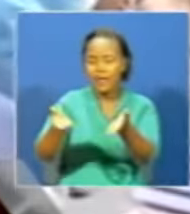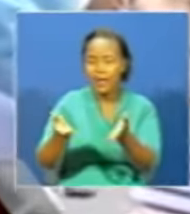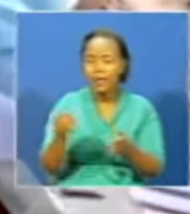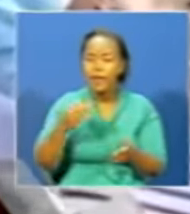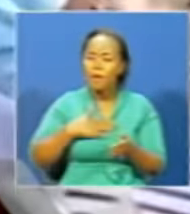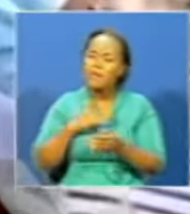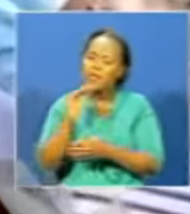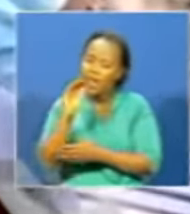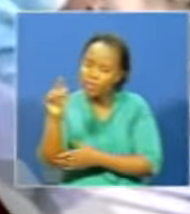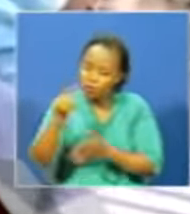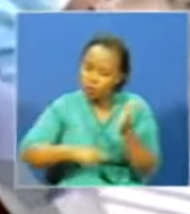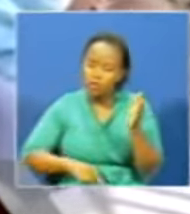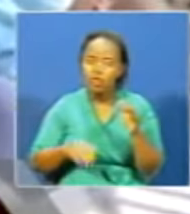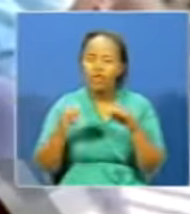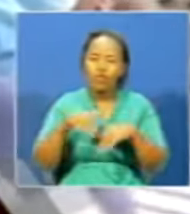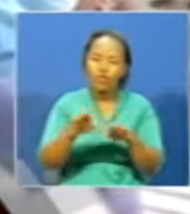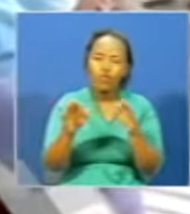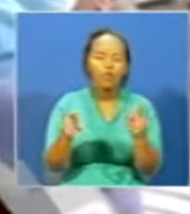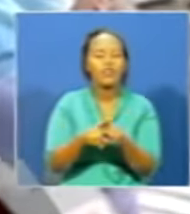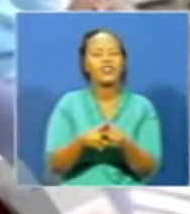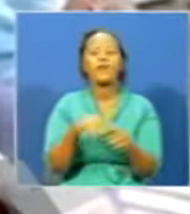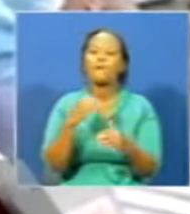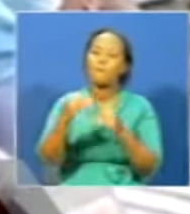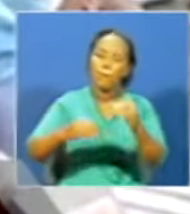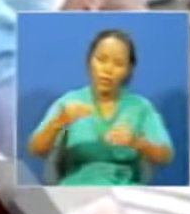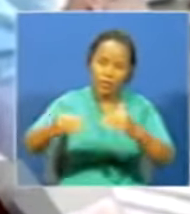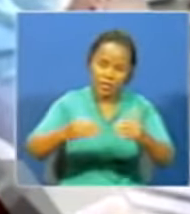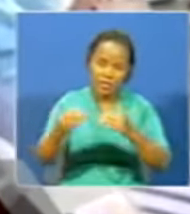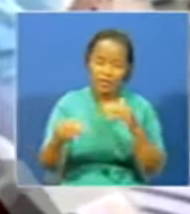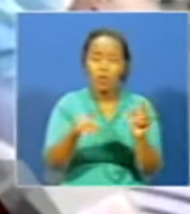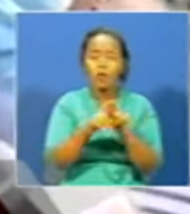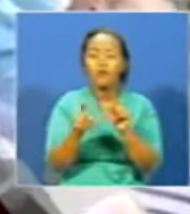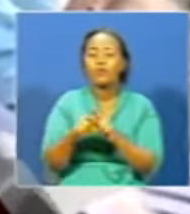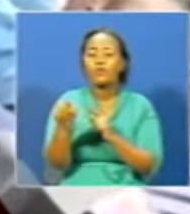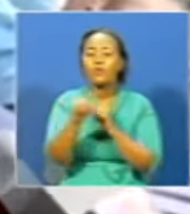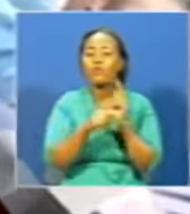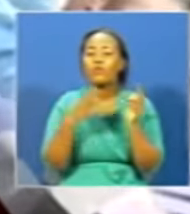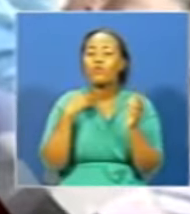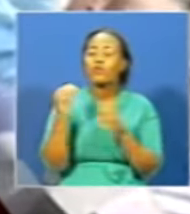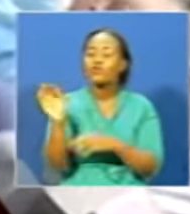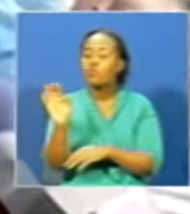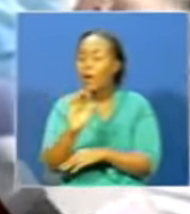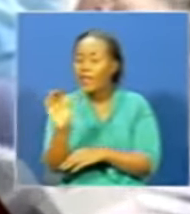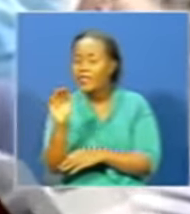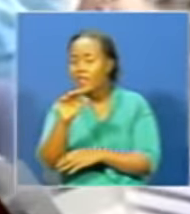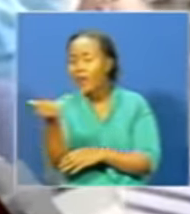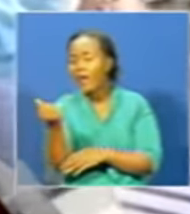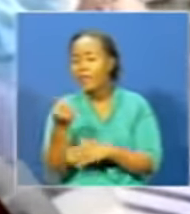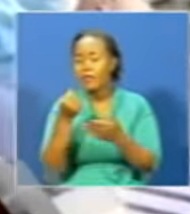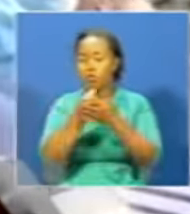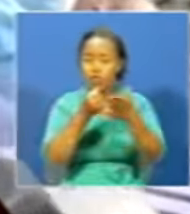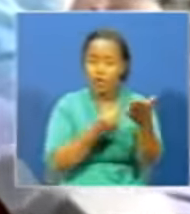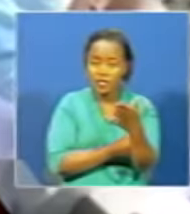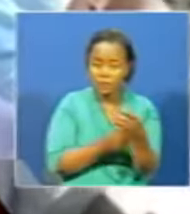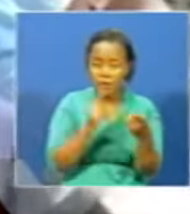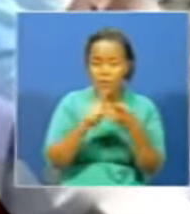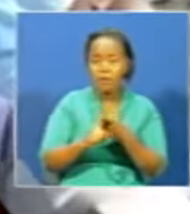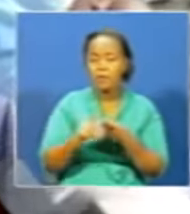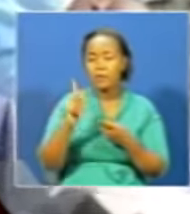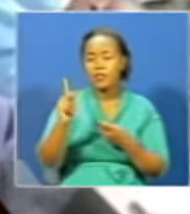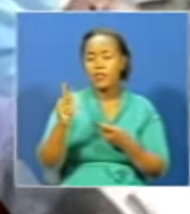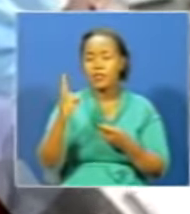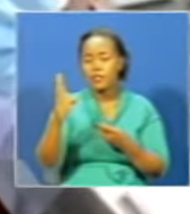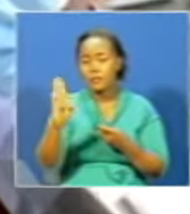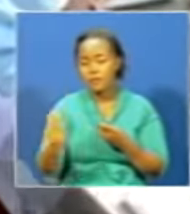same dynamics. We shall also get another few scholarships from the banks, like the KCB Foundation,